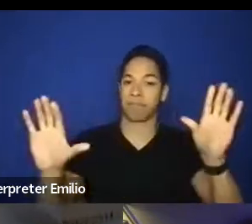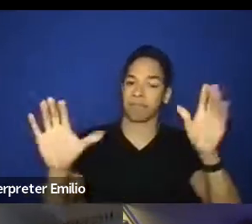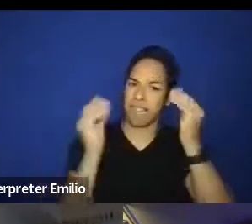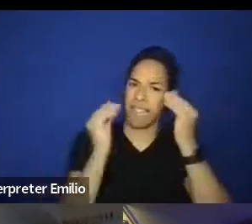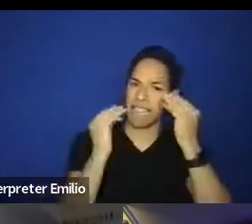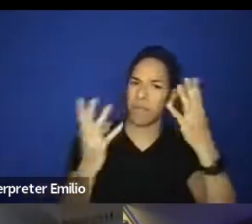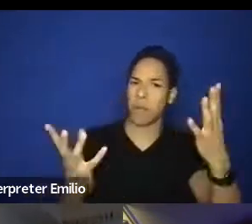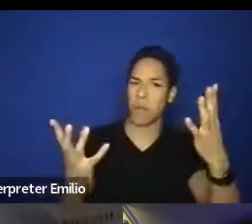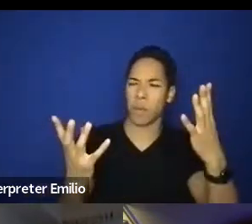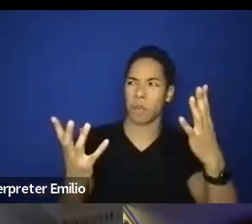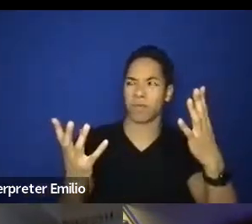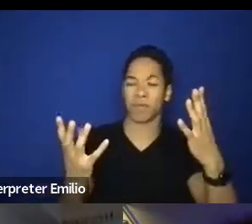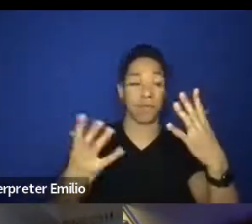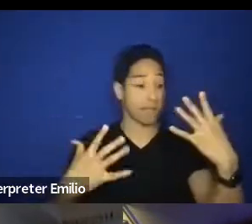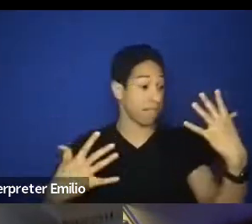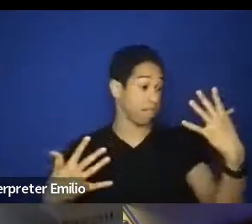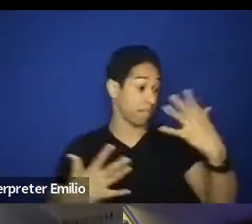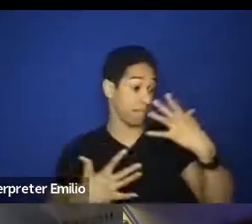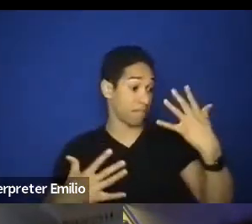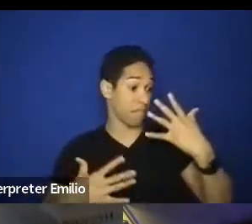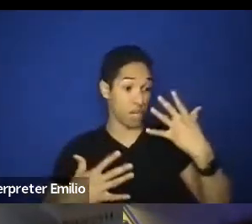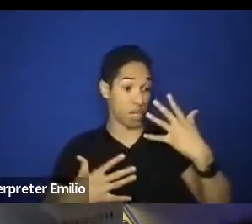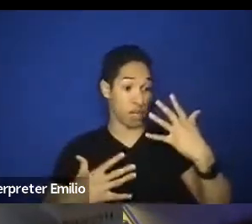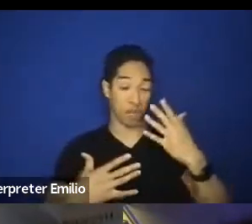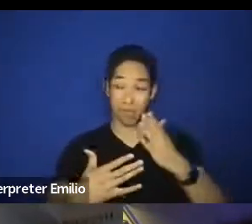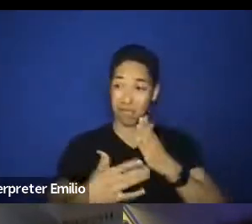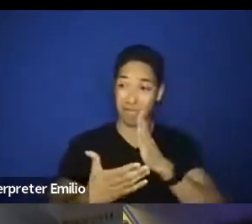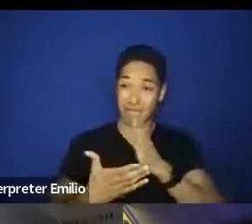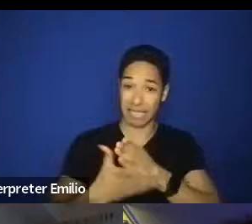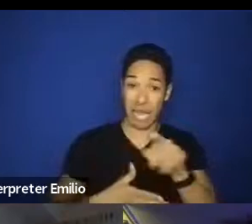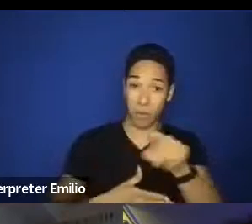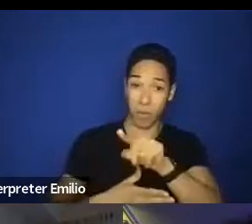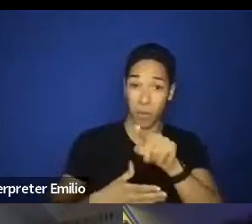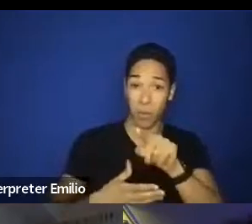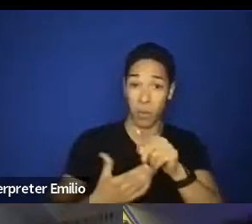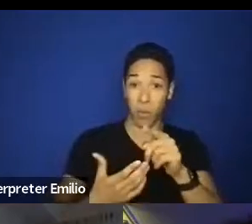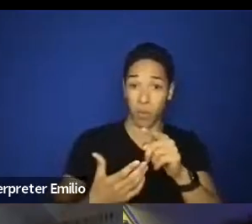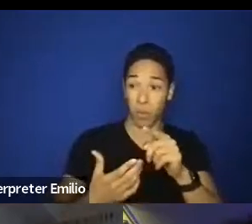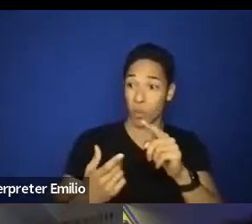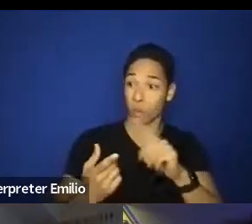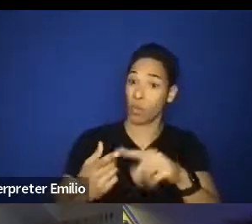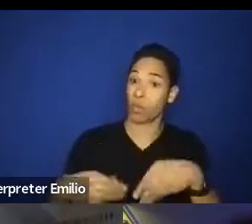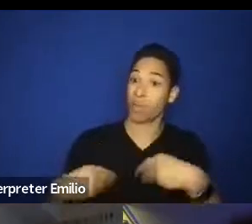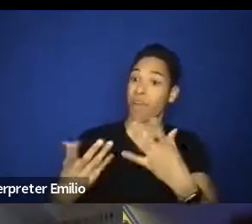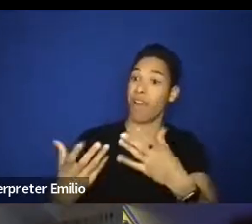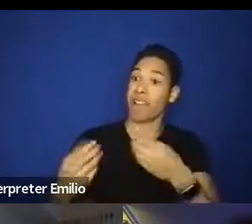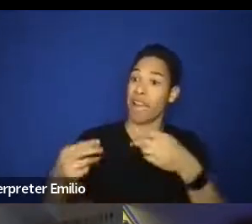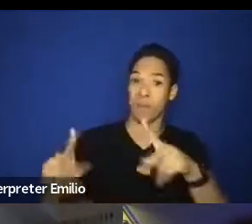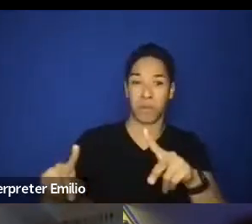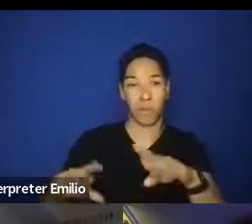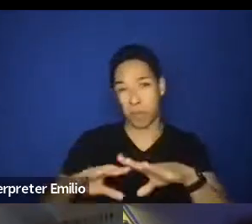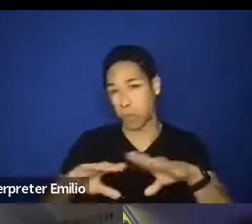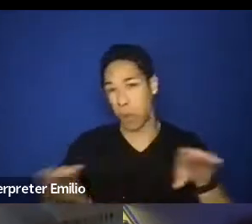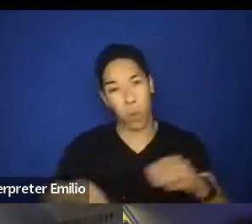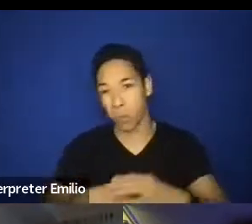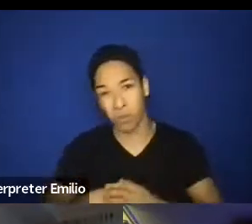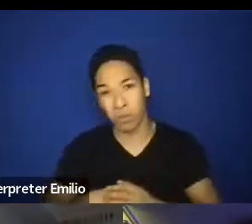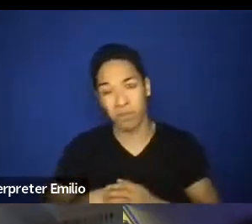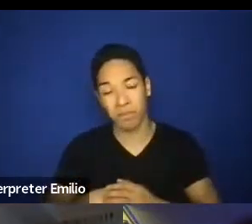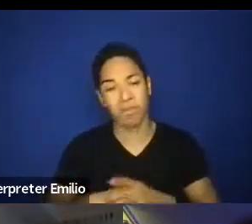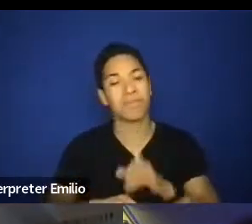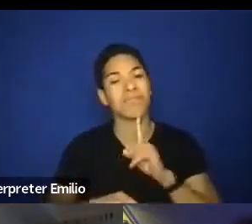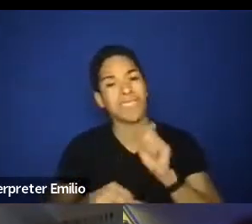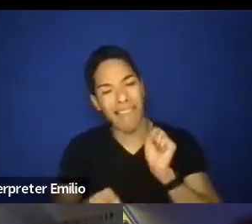fear stop you from opening these opportunities and actually